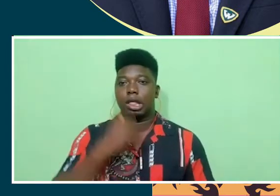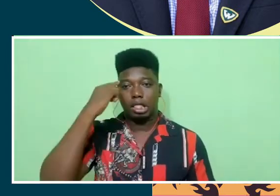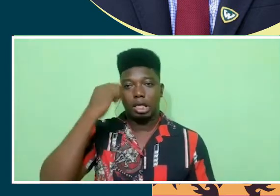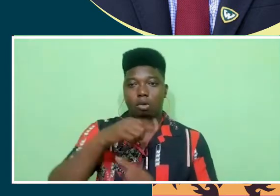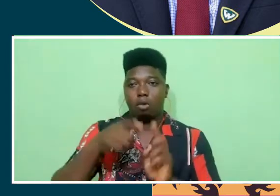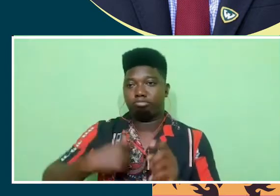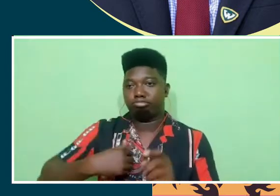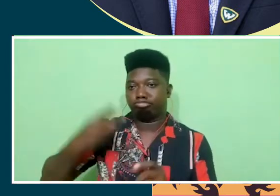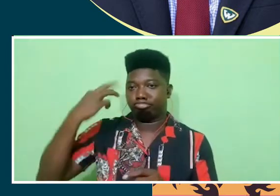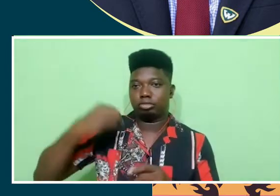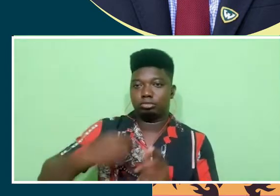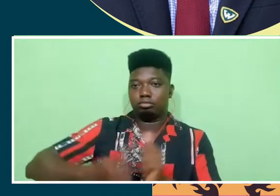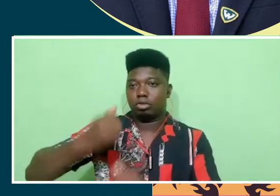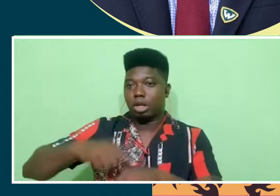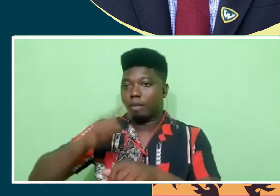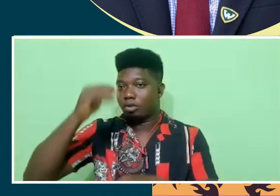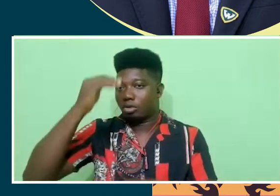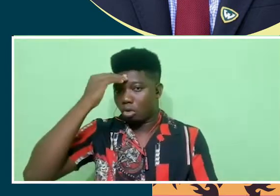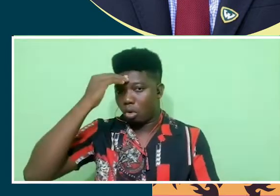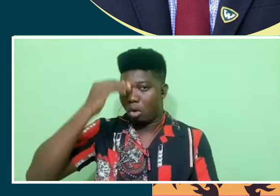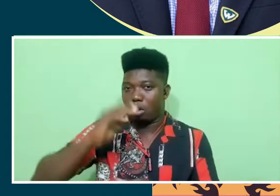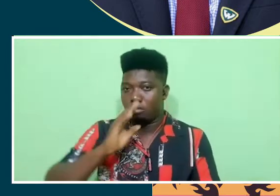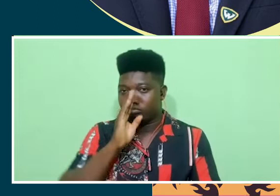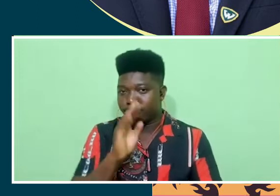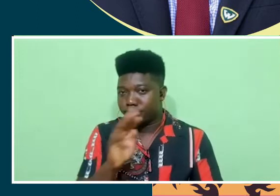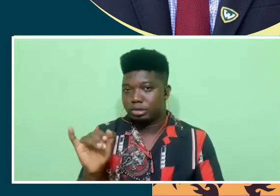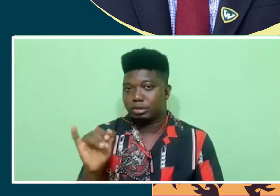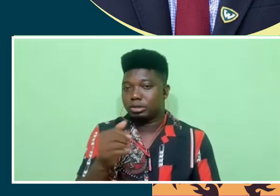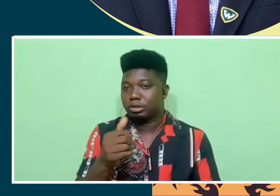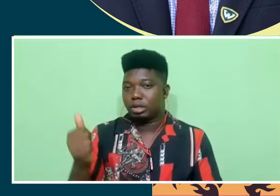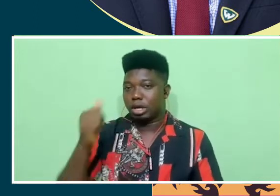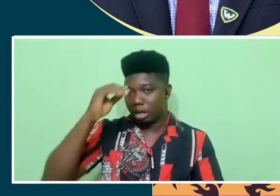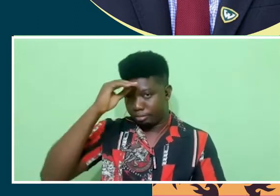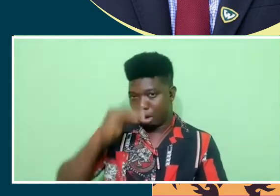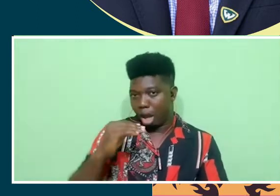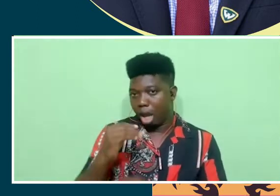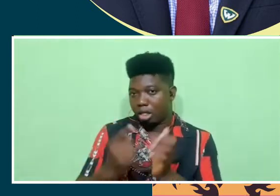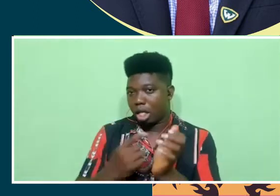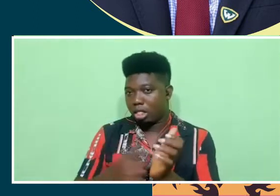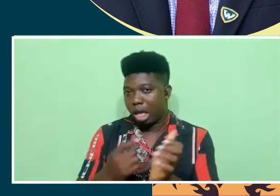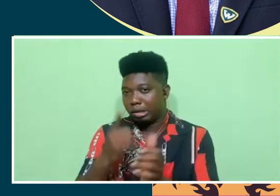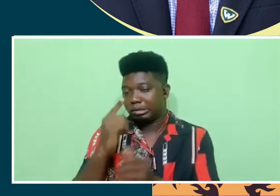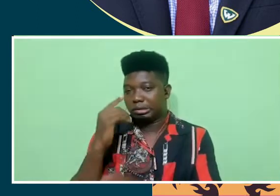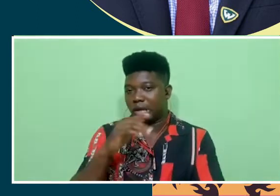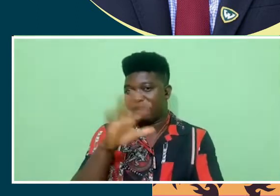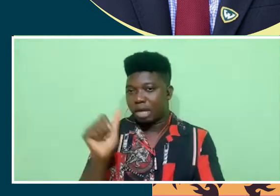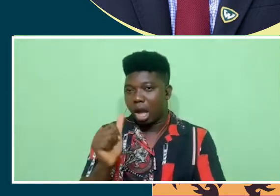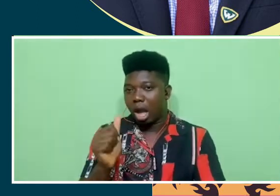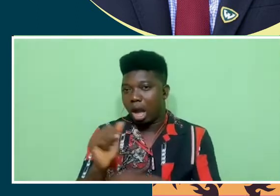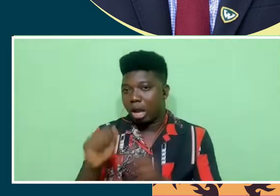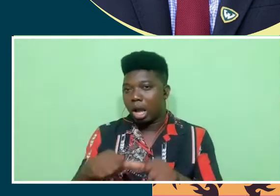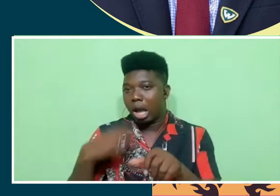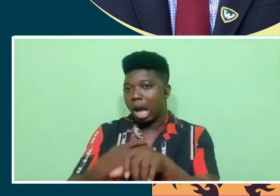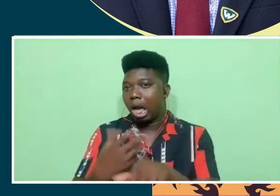know, being a boy sometimes in Africa can be a hard thing because you're expected to be strong